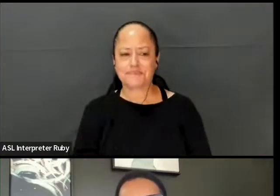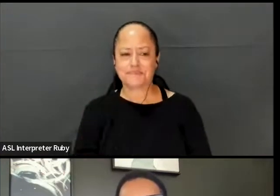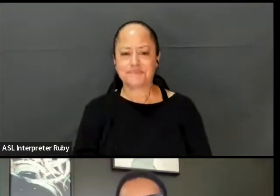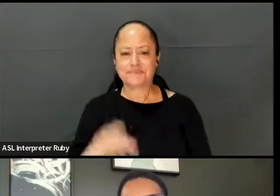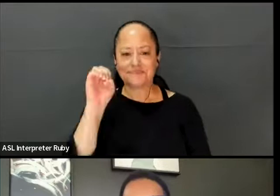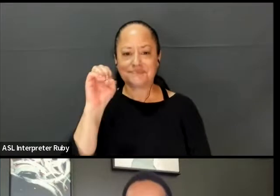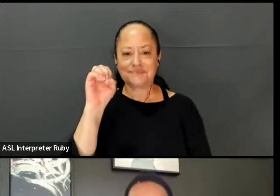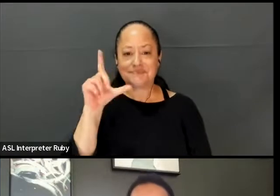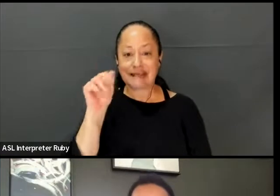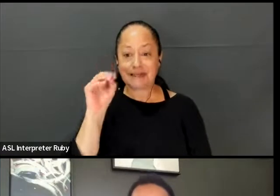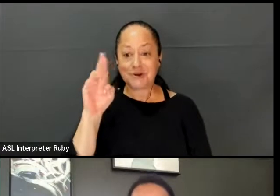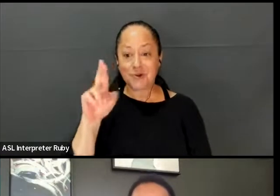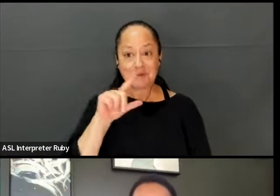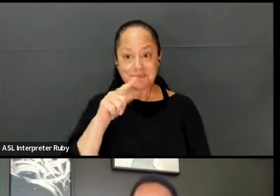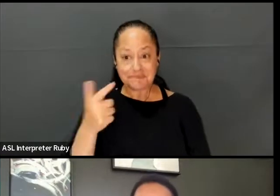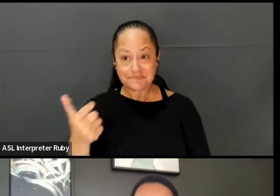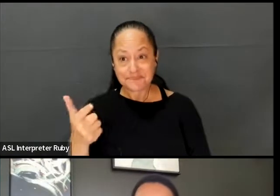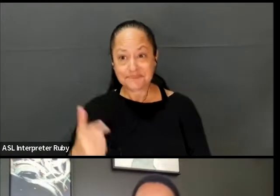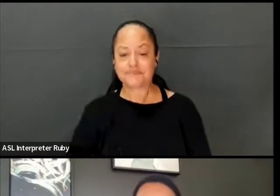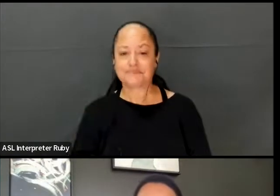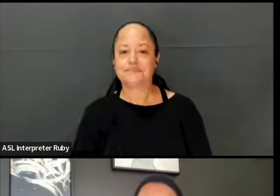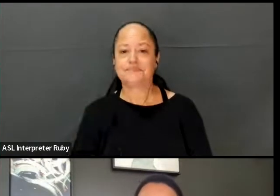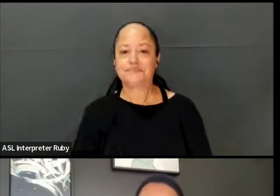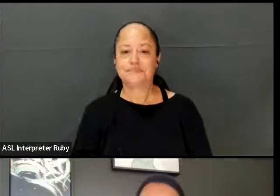Eleanor, how about you?